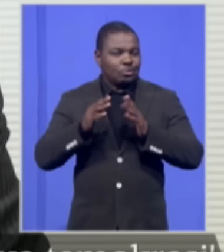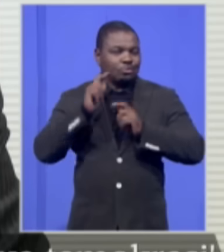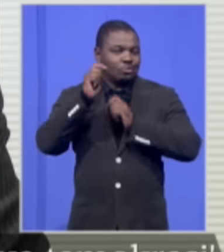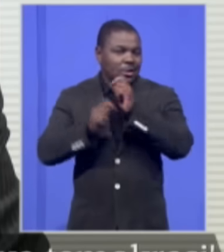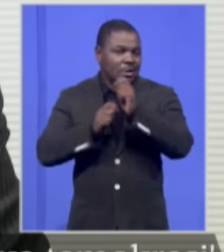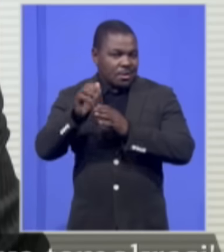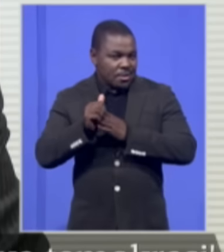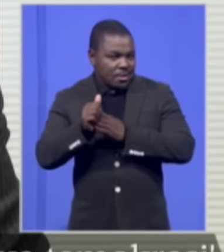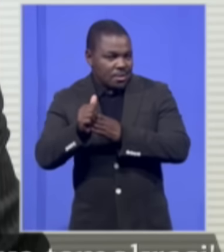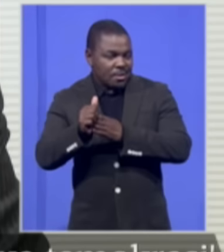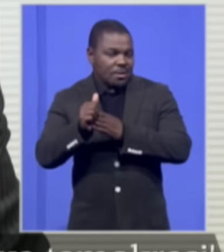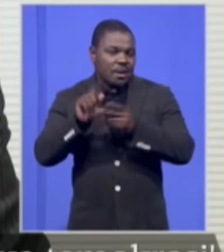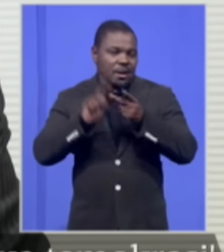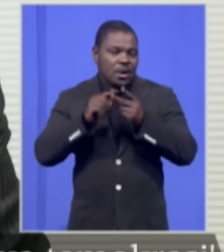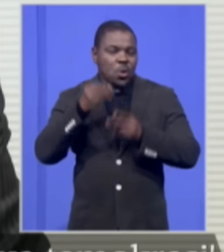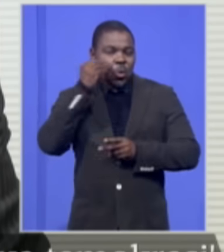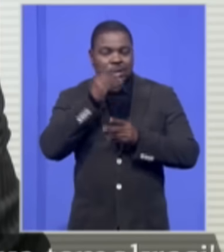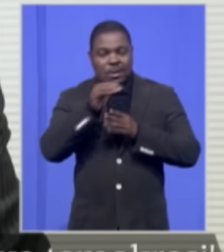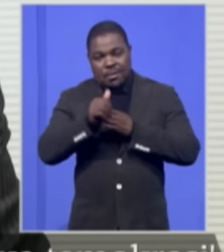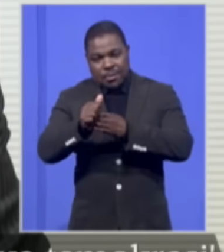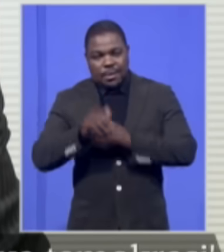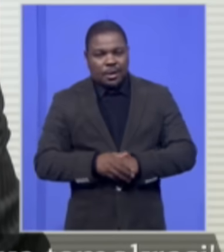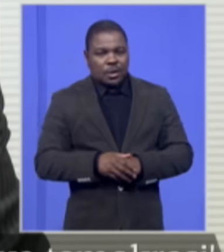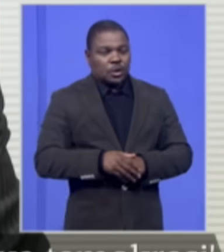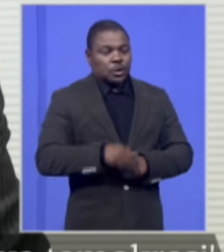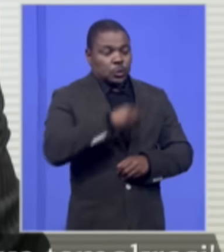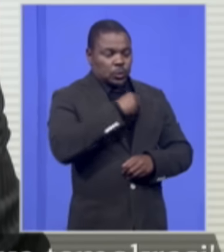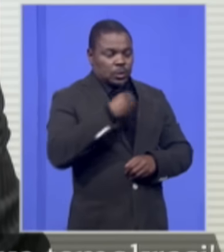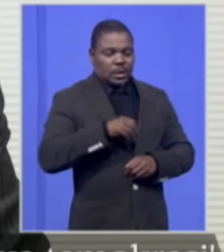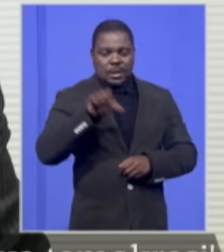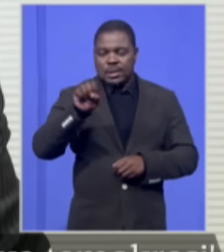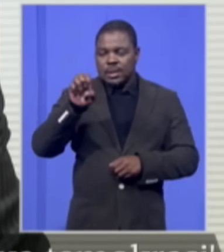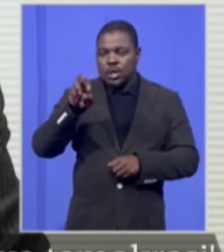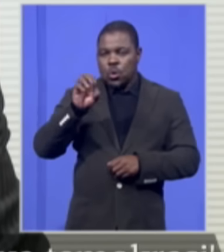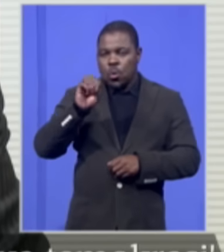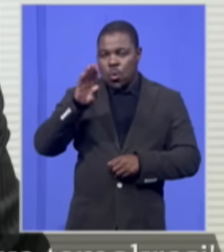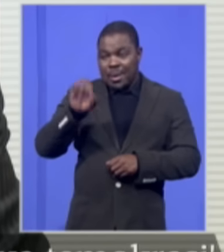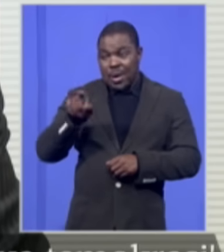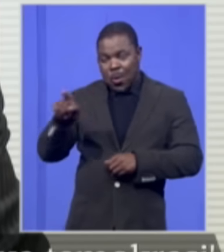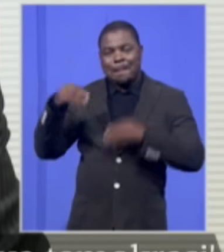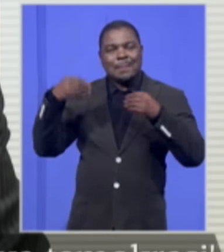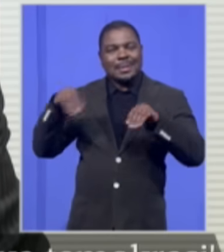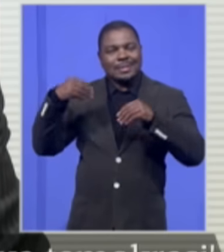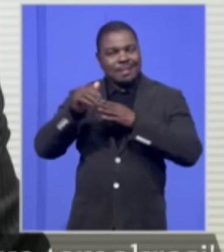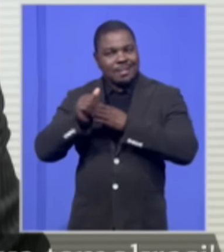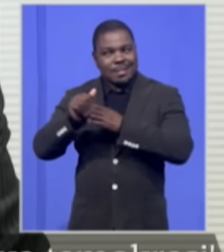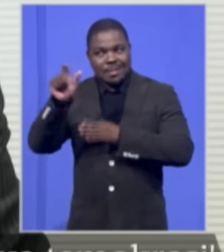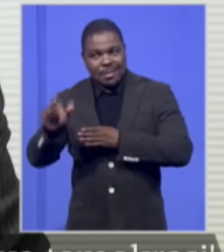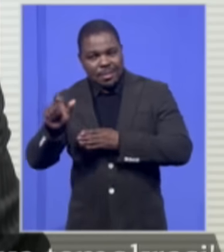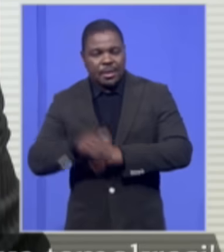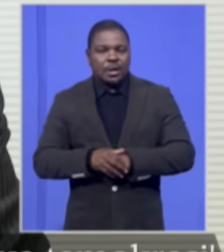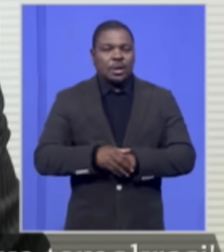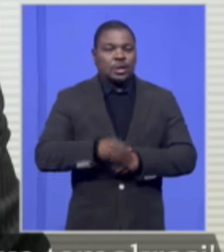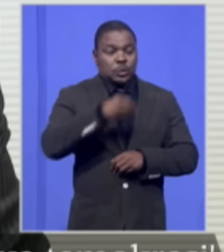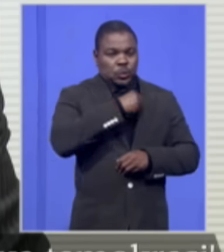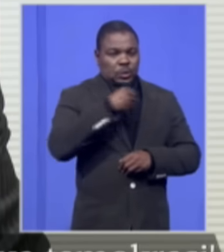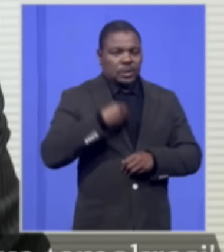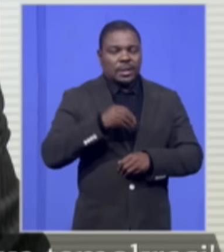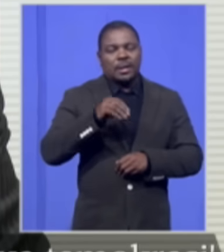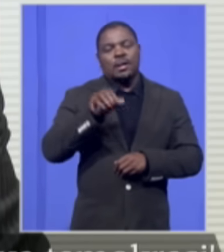and Khoisan Leaders. Dr. Gloria Serobe, business leader. Dr.